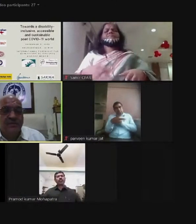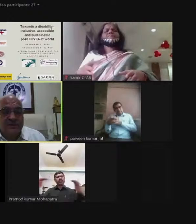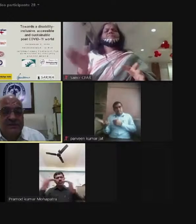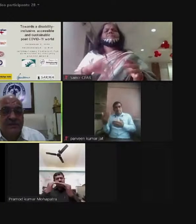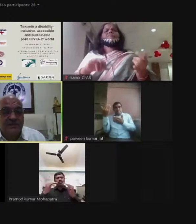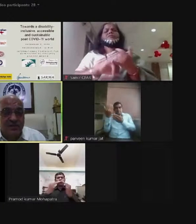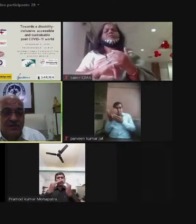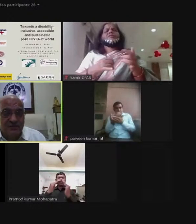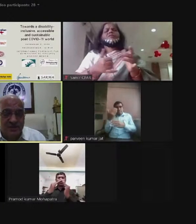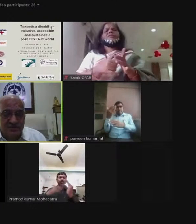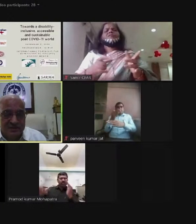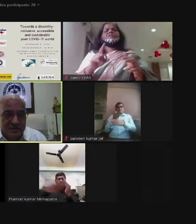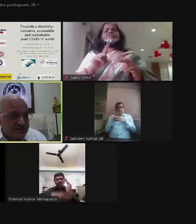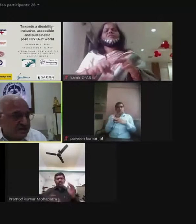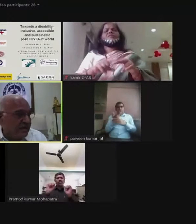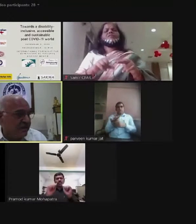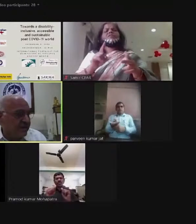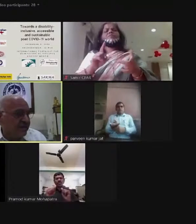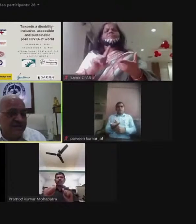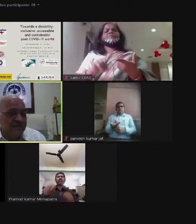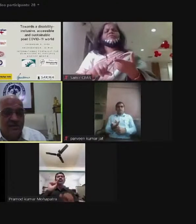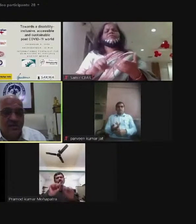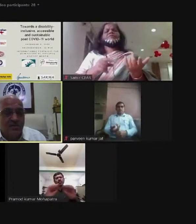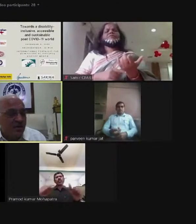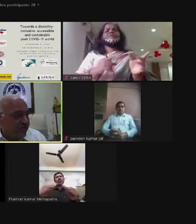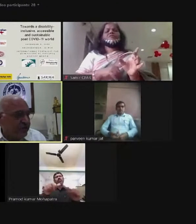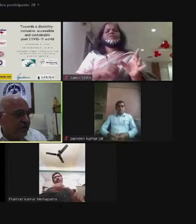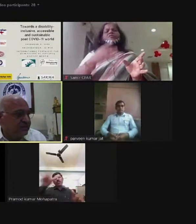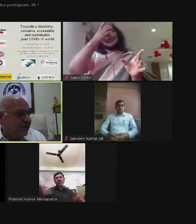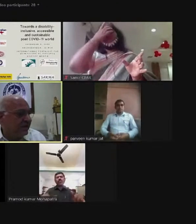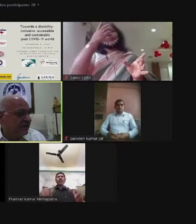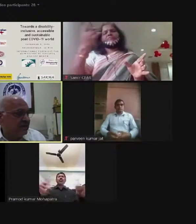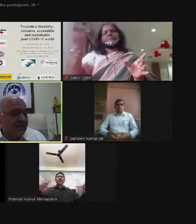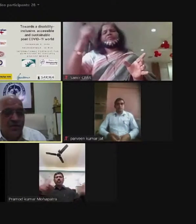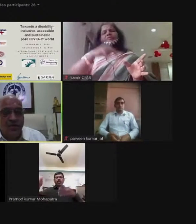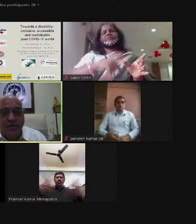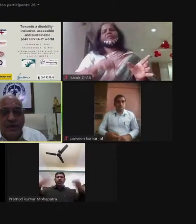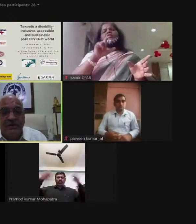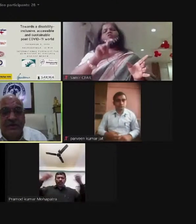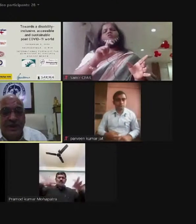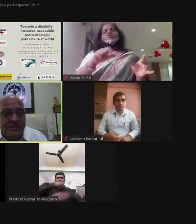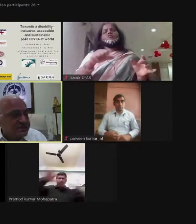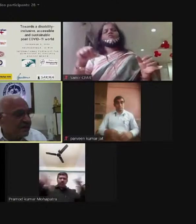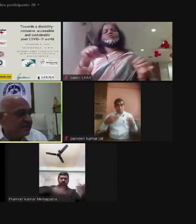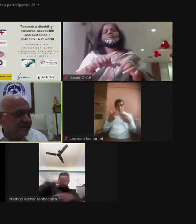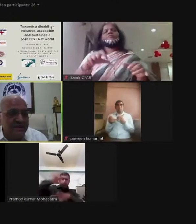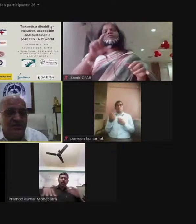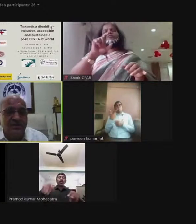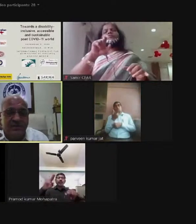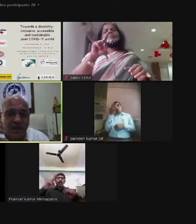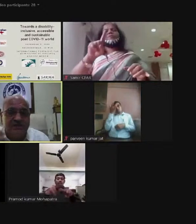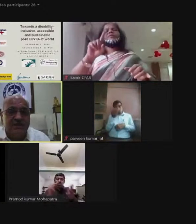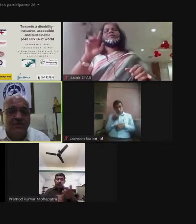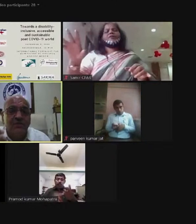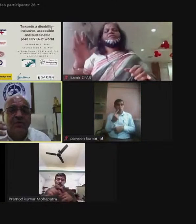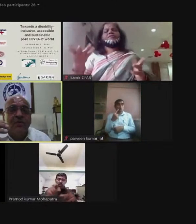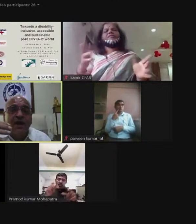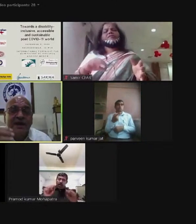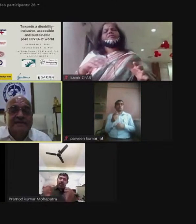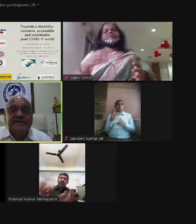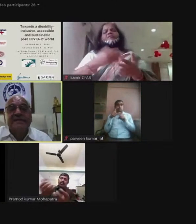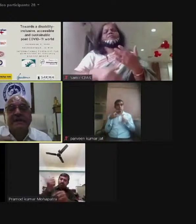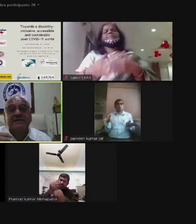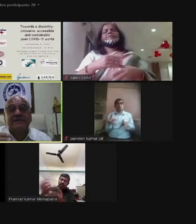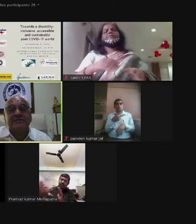and should have, if there is any disaster or any conflict, if there is a humanitarian